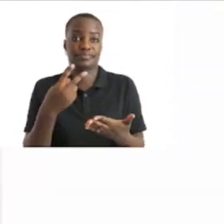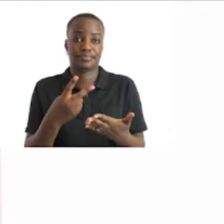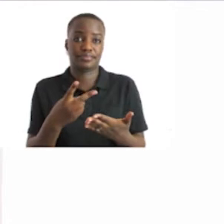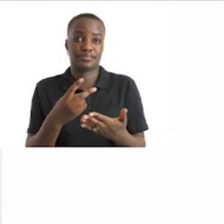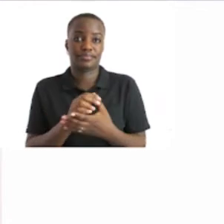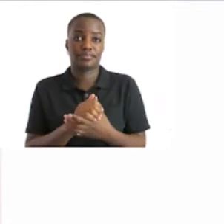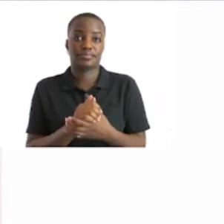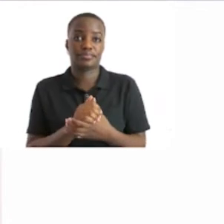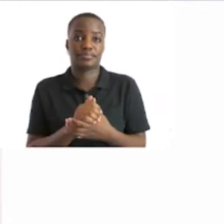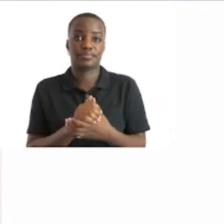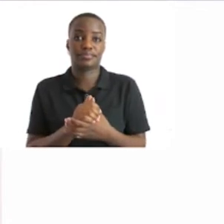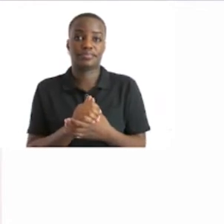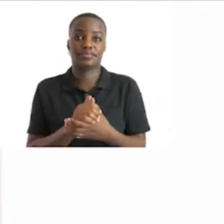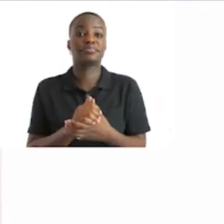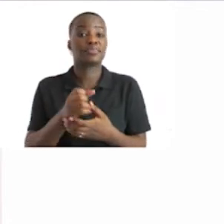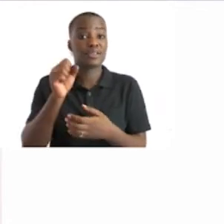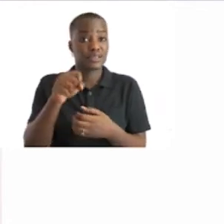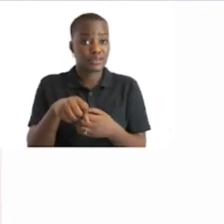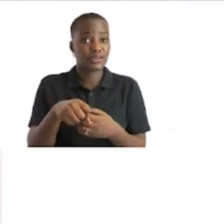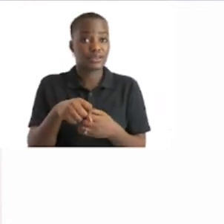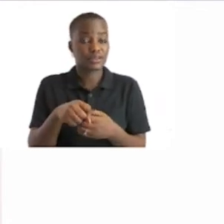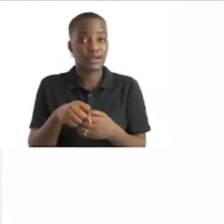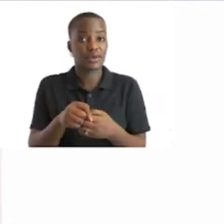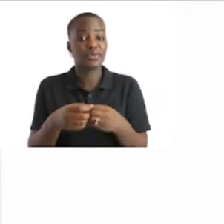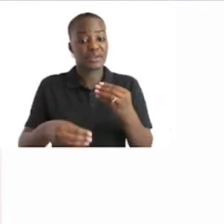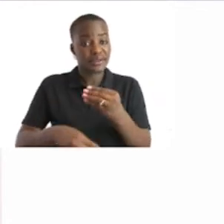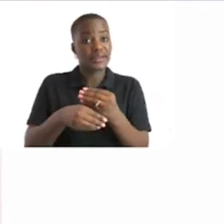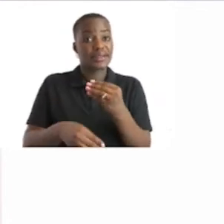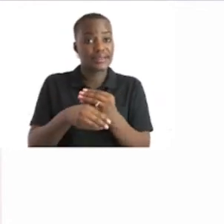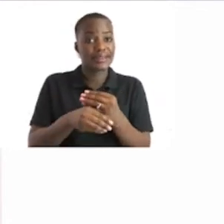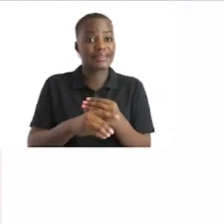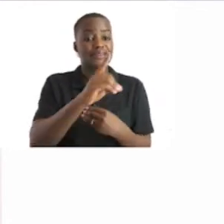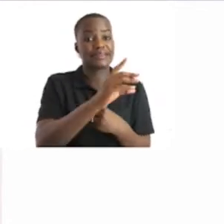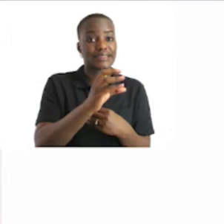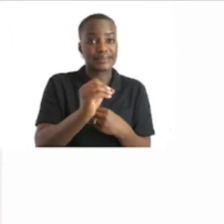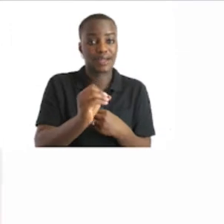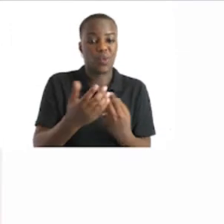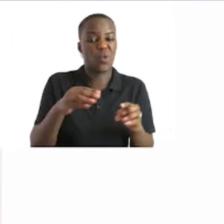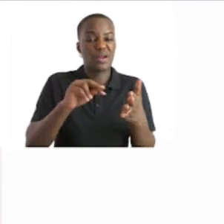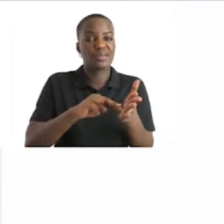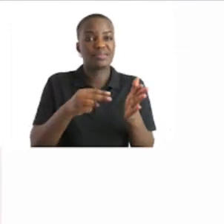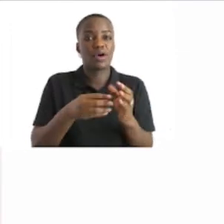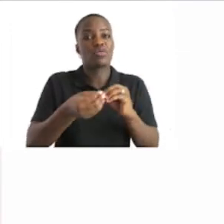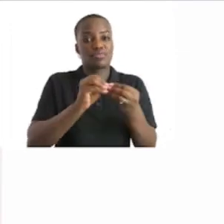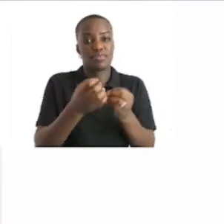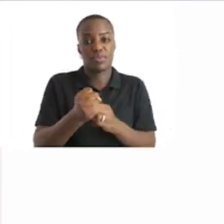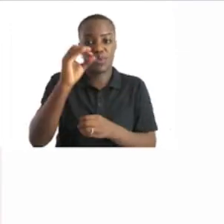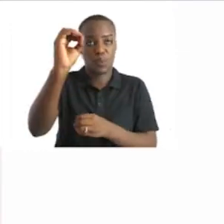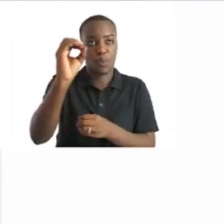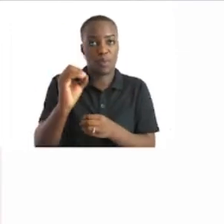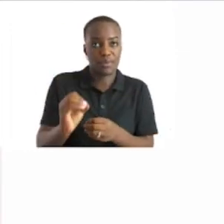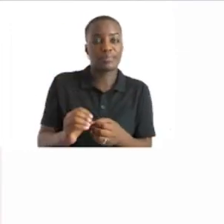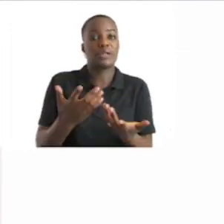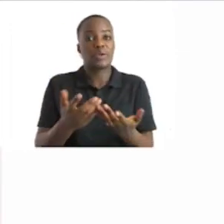You can see that you'll be able to not only add the decade numbers, but go right